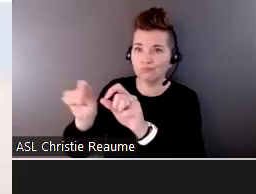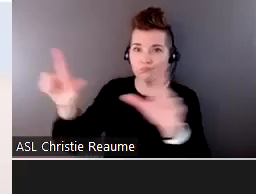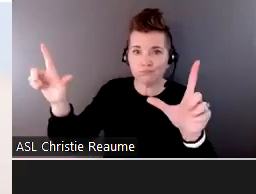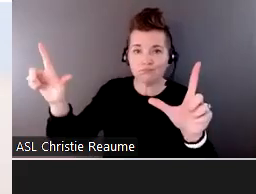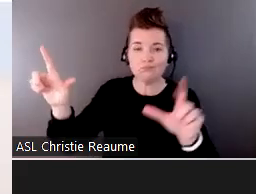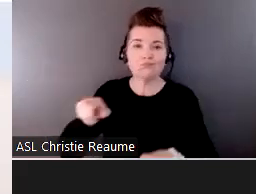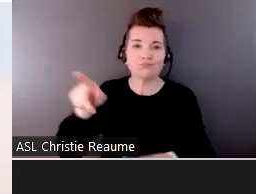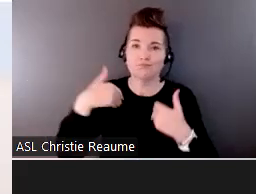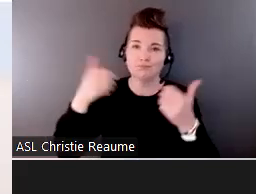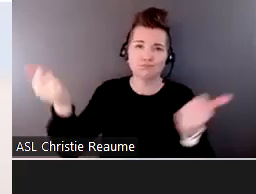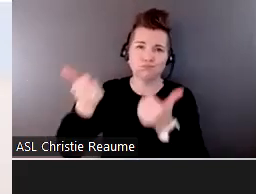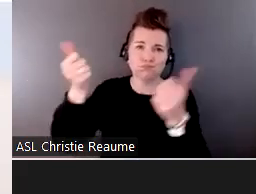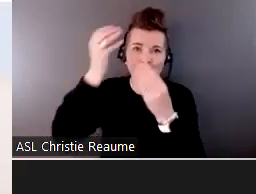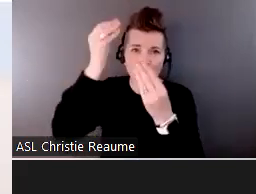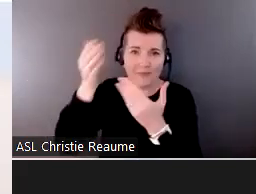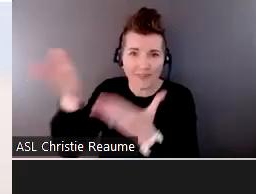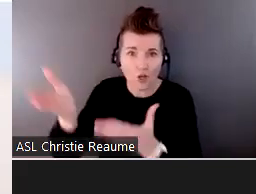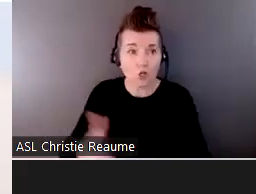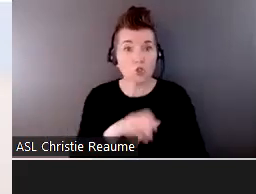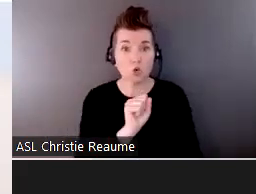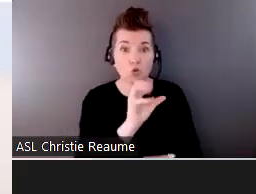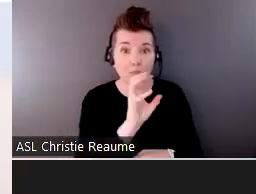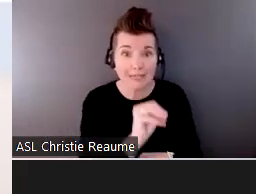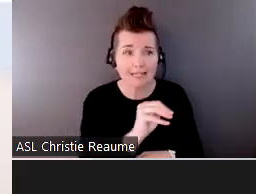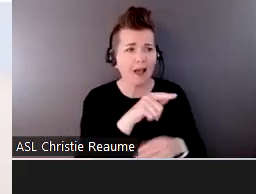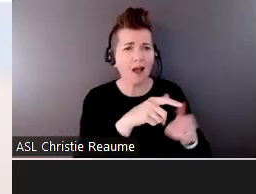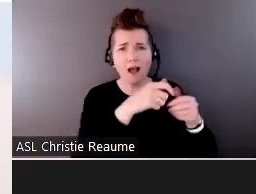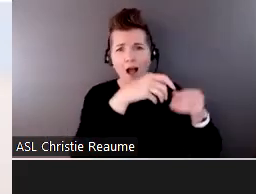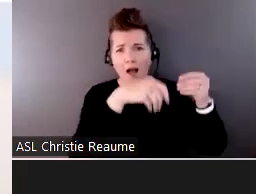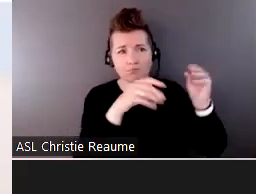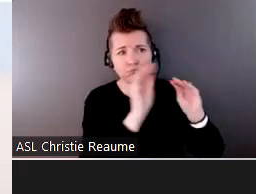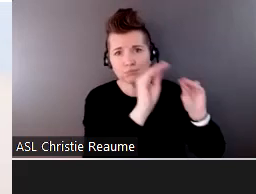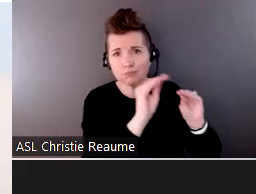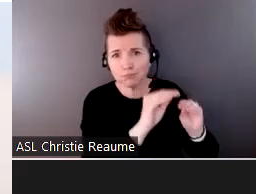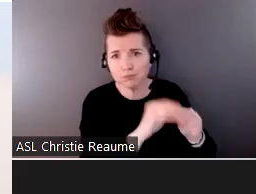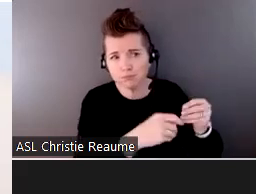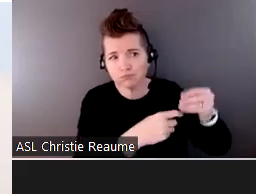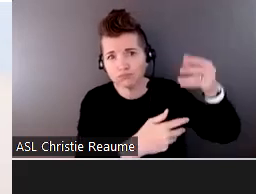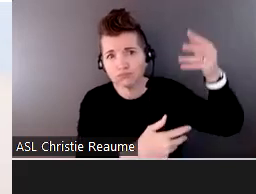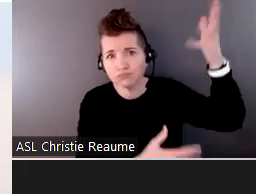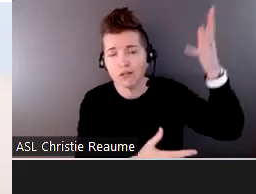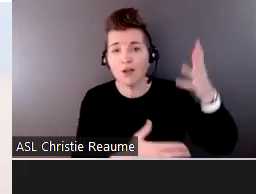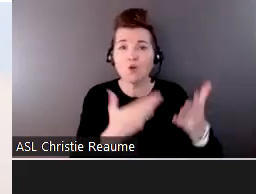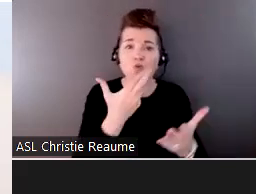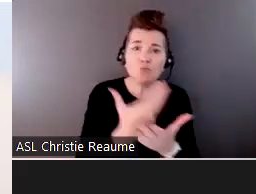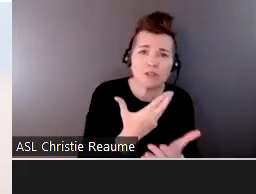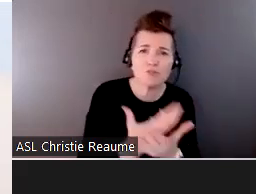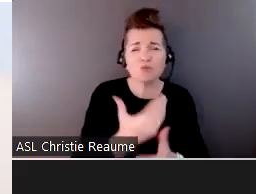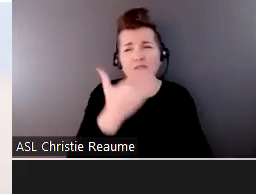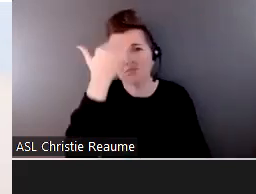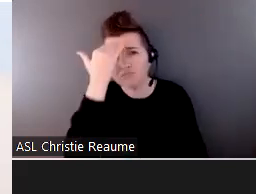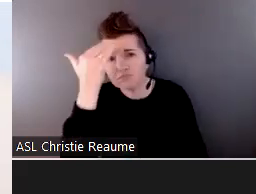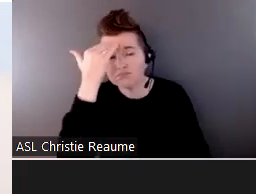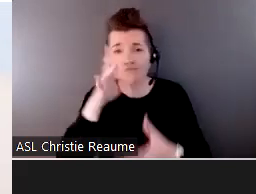information and posts where people can get for their resources and knowledge around elder abuse and the prevention